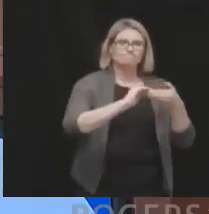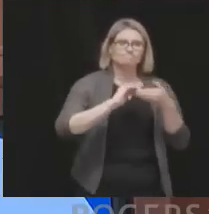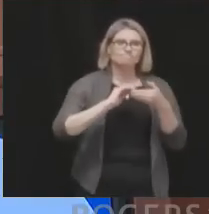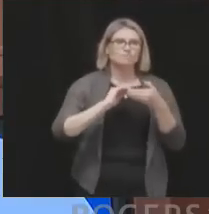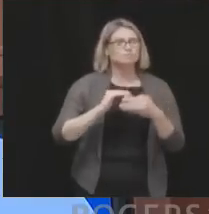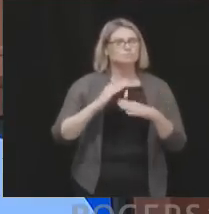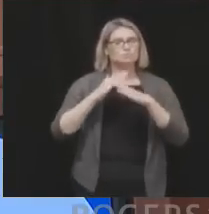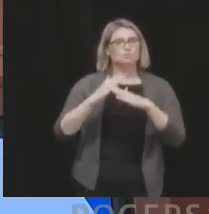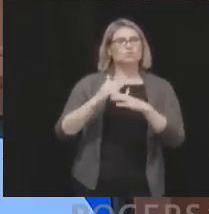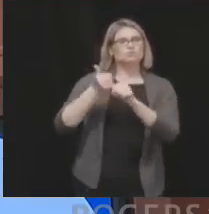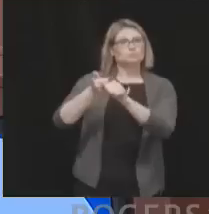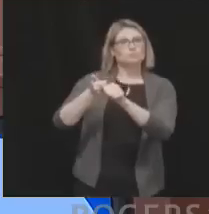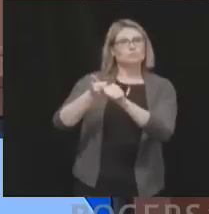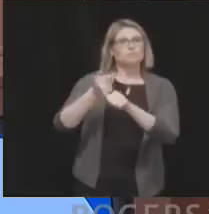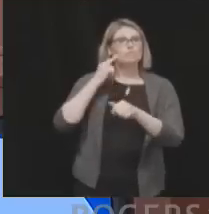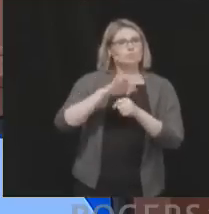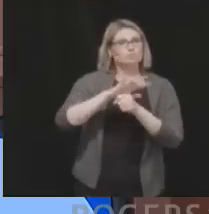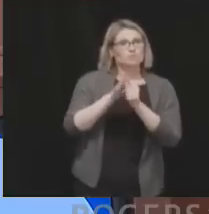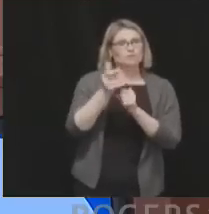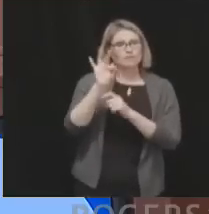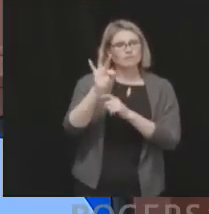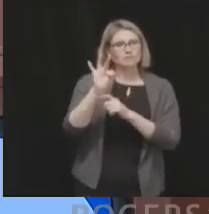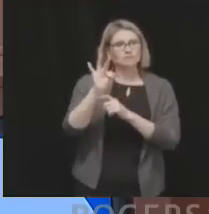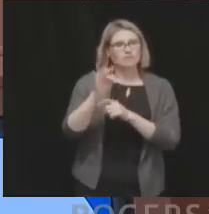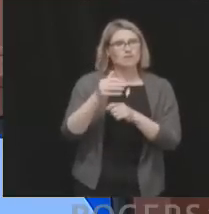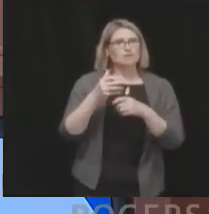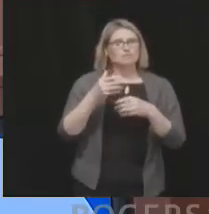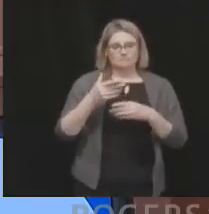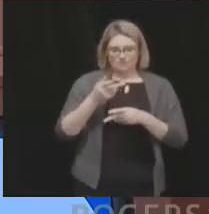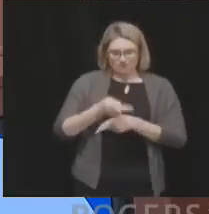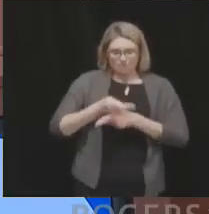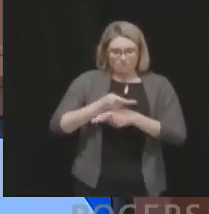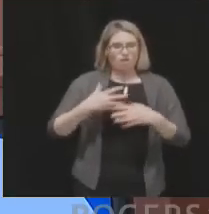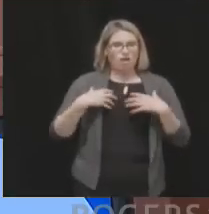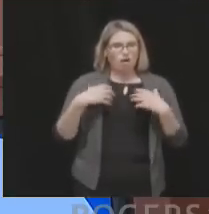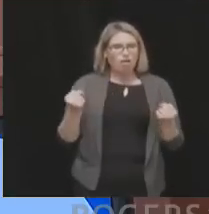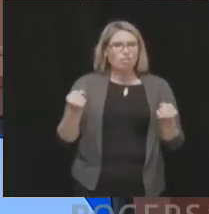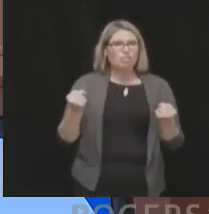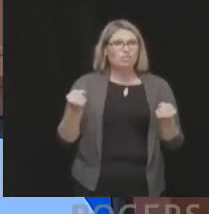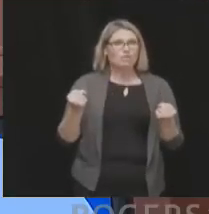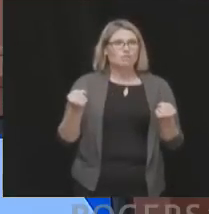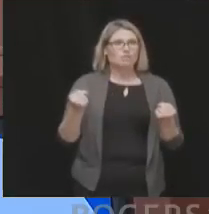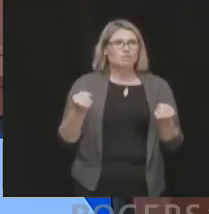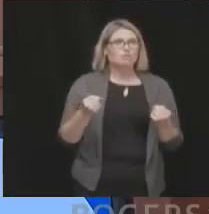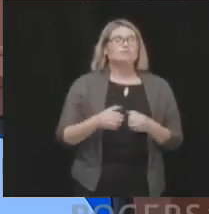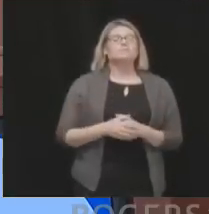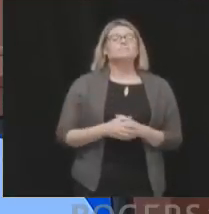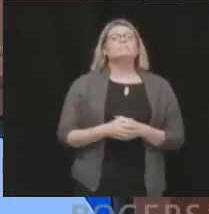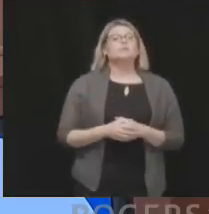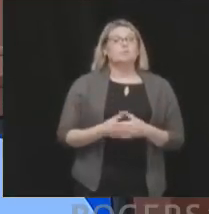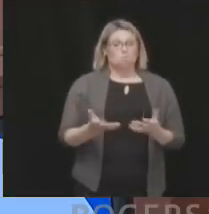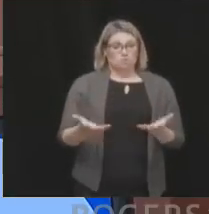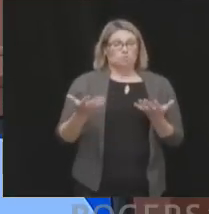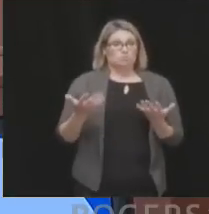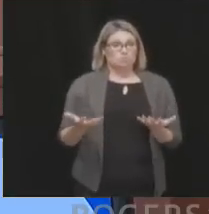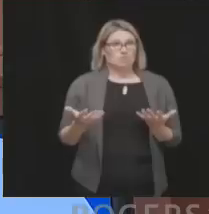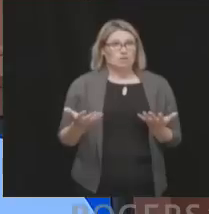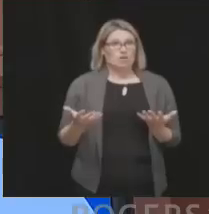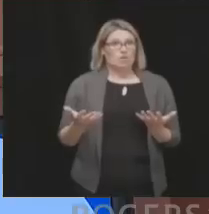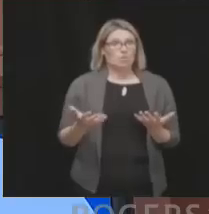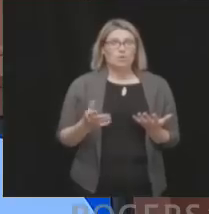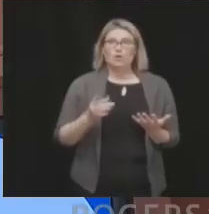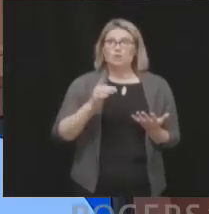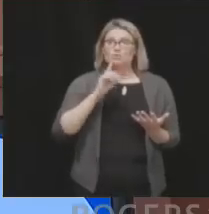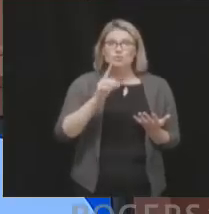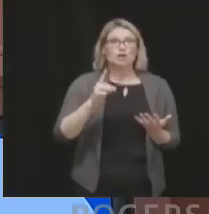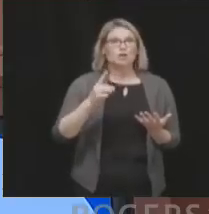first chapter of this story we're writing together in New Brunswick in our fight against COVID-19. And it's important to